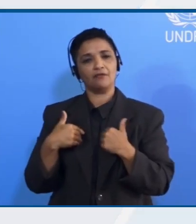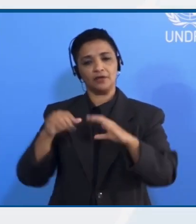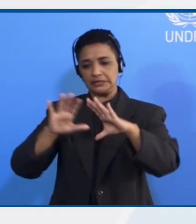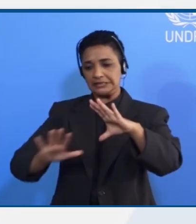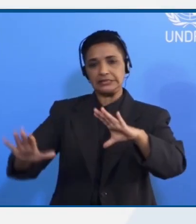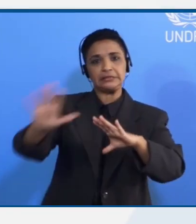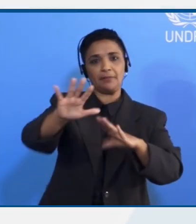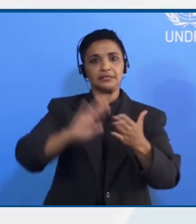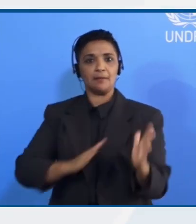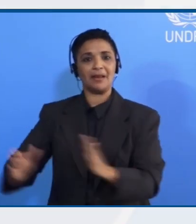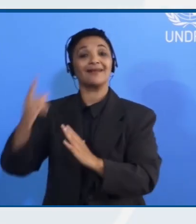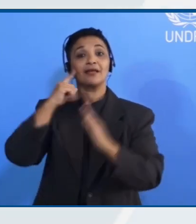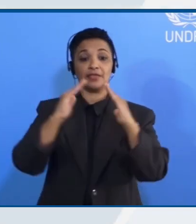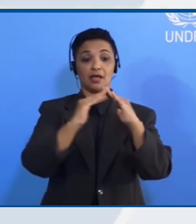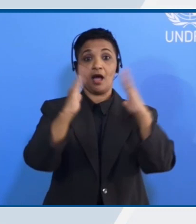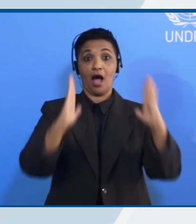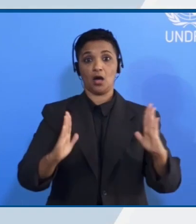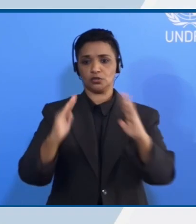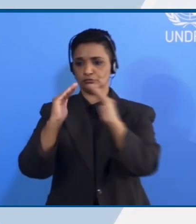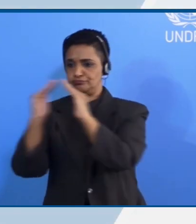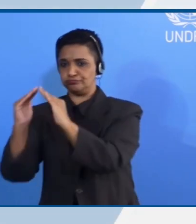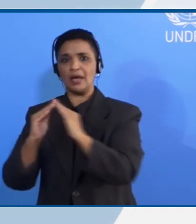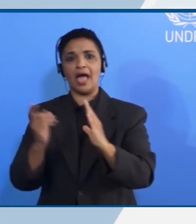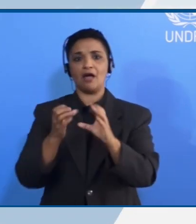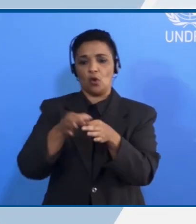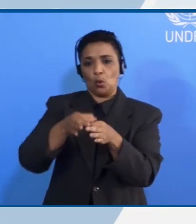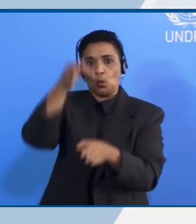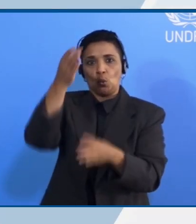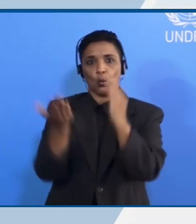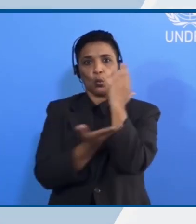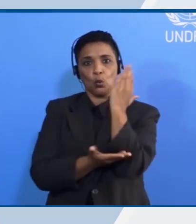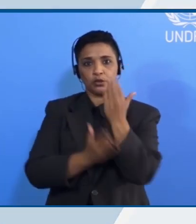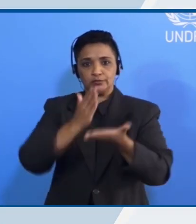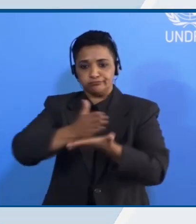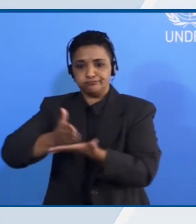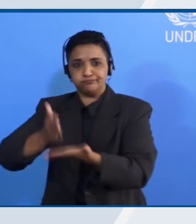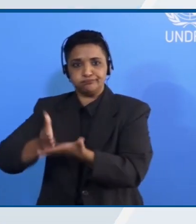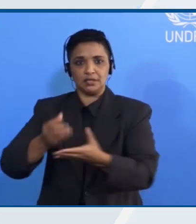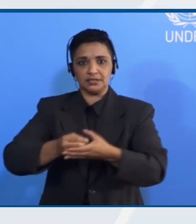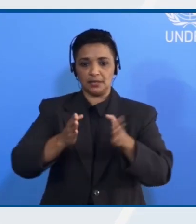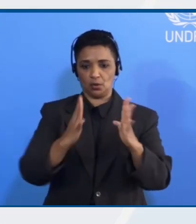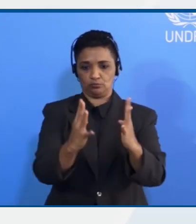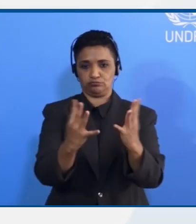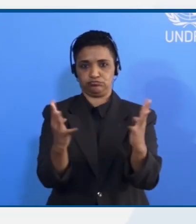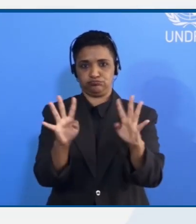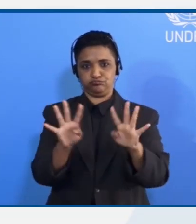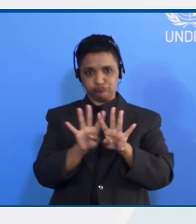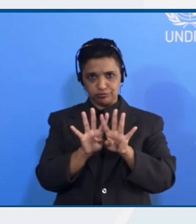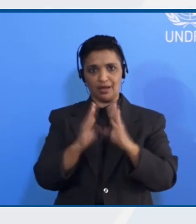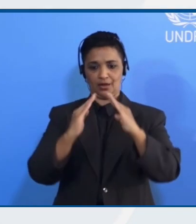planning by making housing and jetty structures made of wood and bamboo. These are low-cost, local